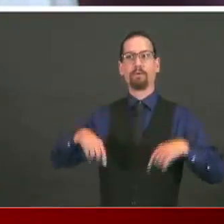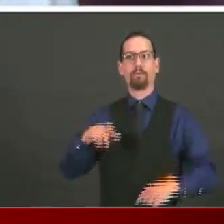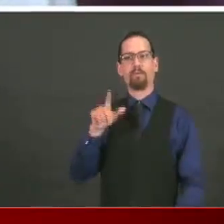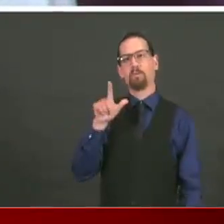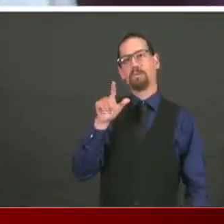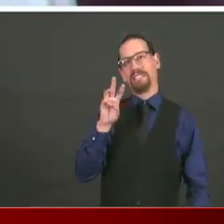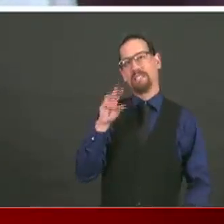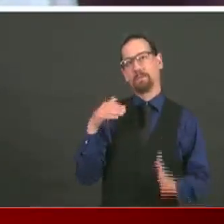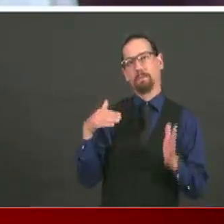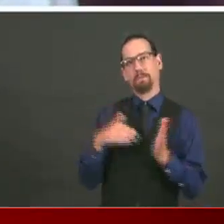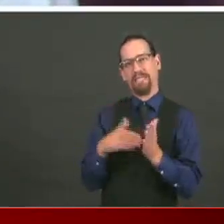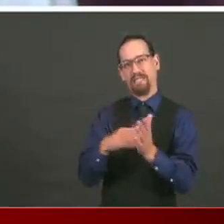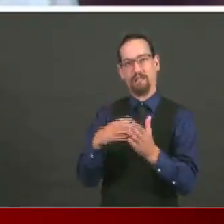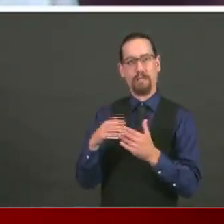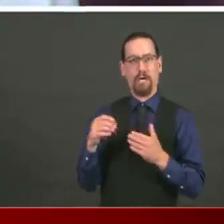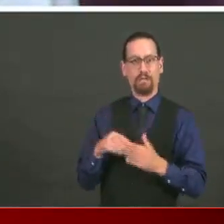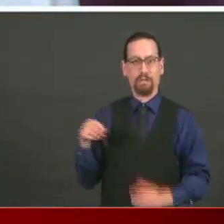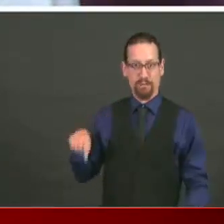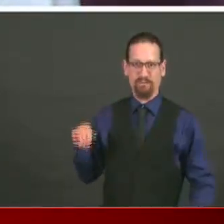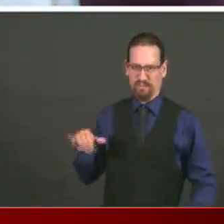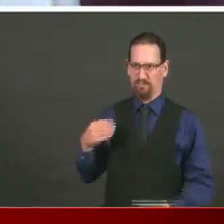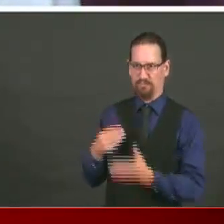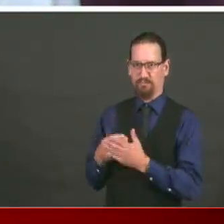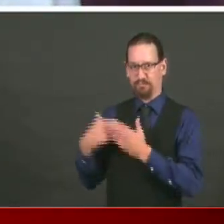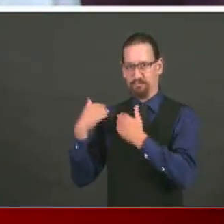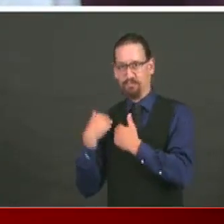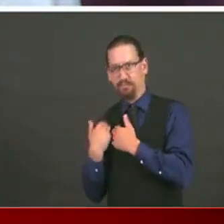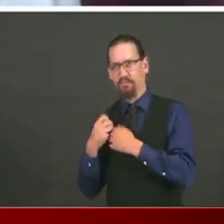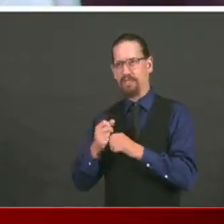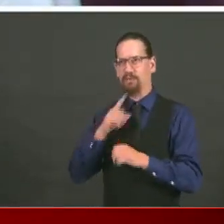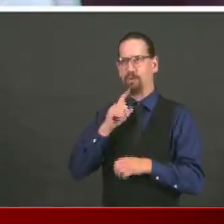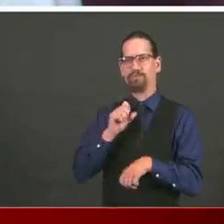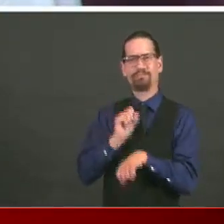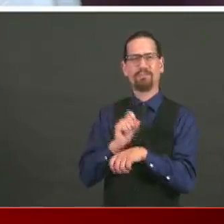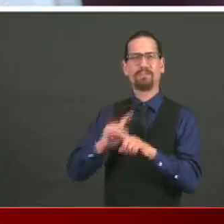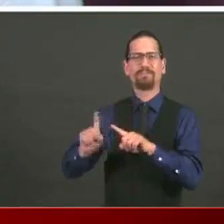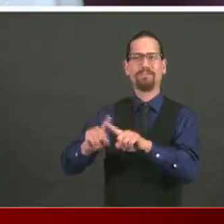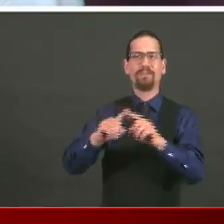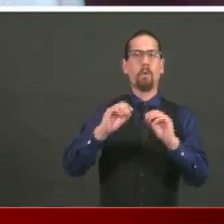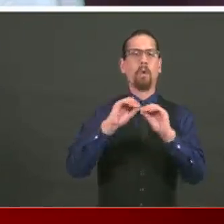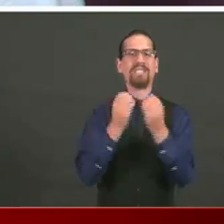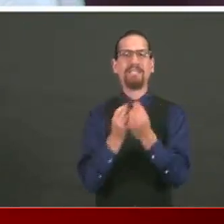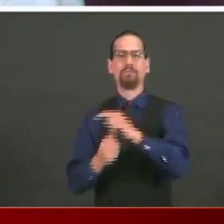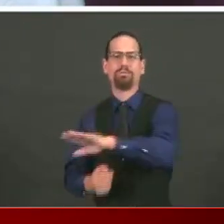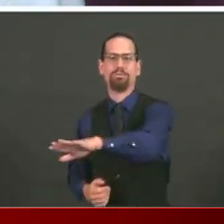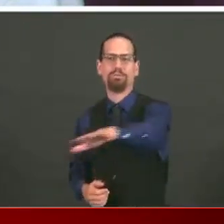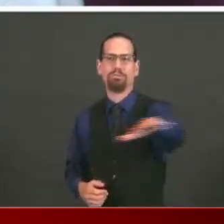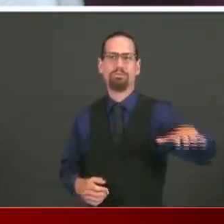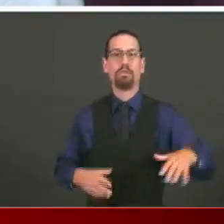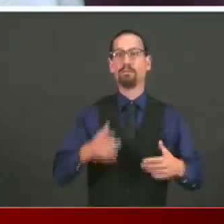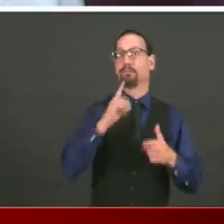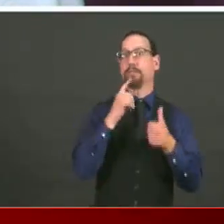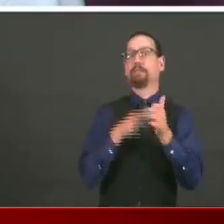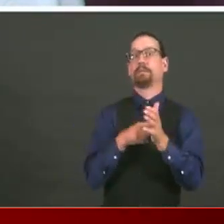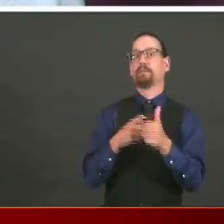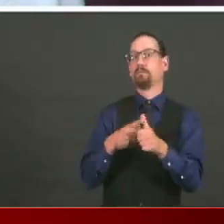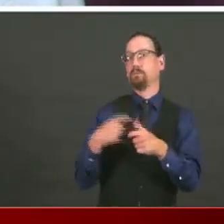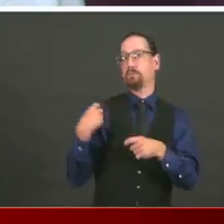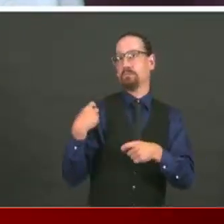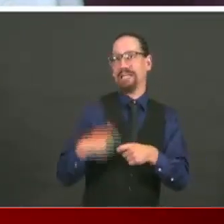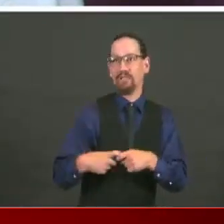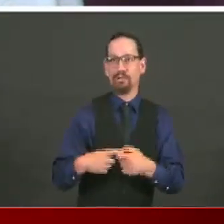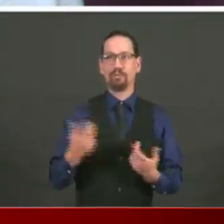for the direct grants. We will be working with organizations like the Hispanic Chamber of Commerce, the Rhode Island Black Business Association, the United